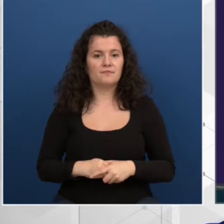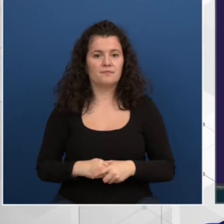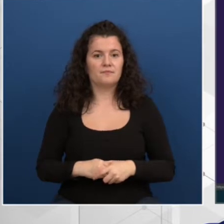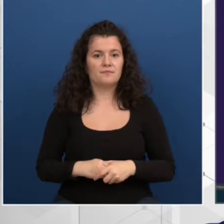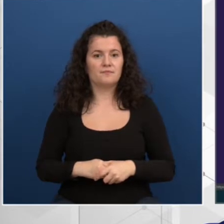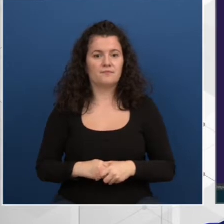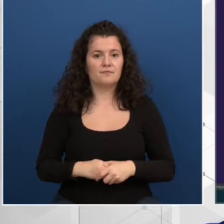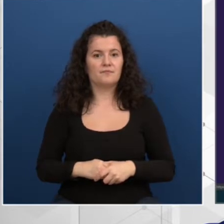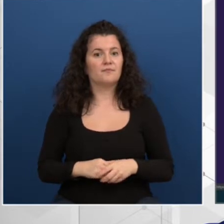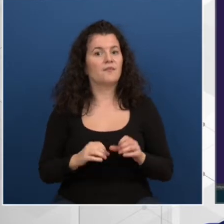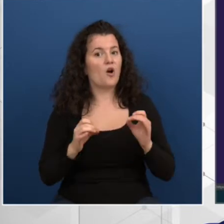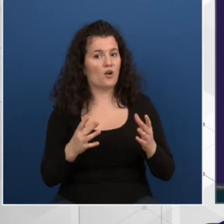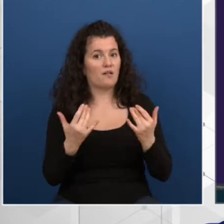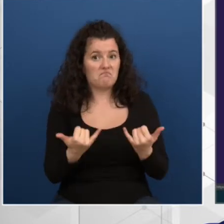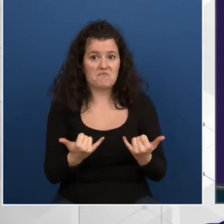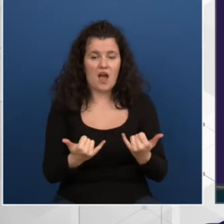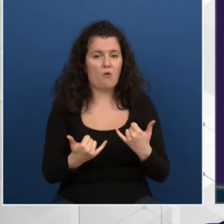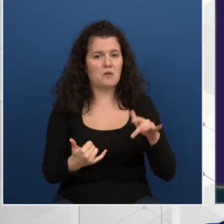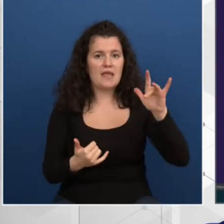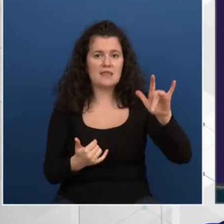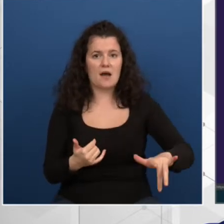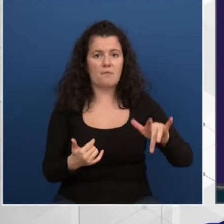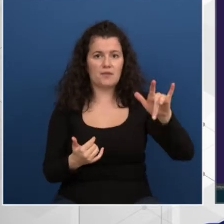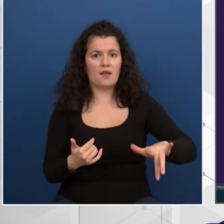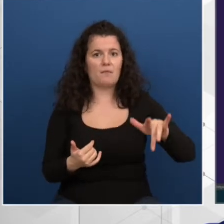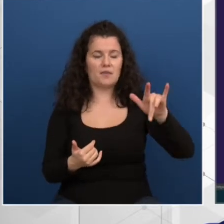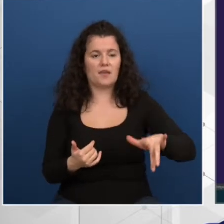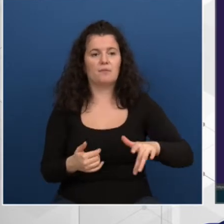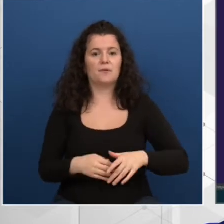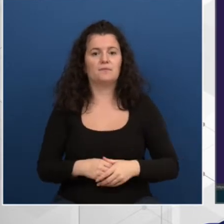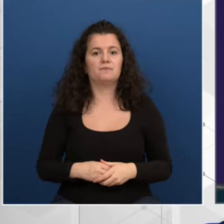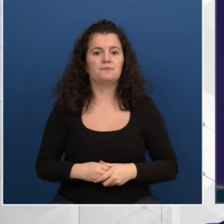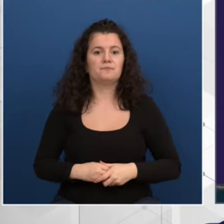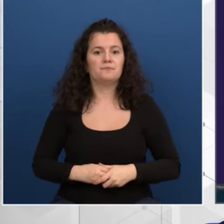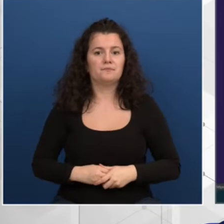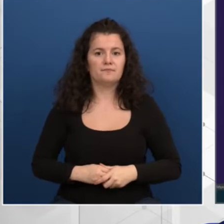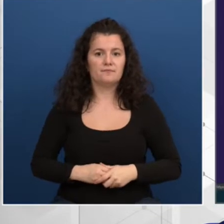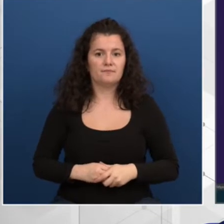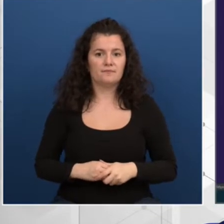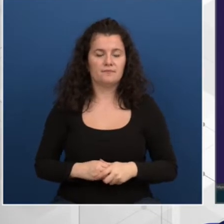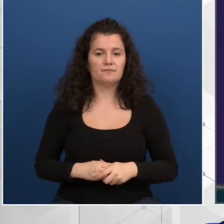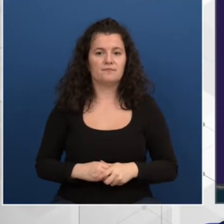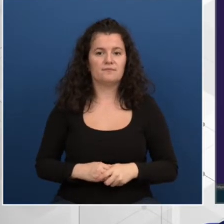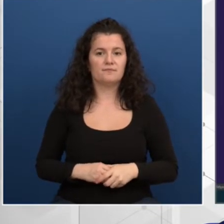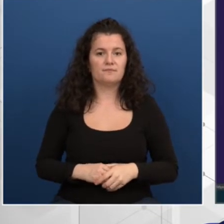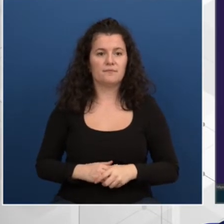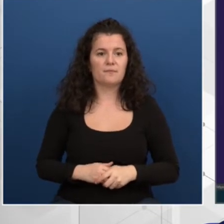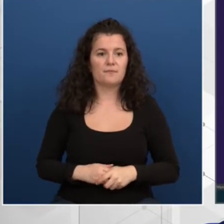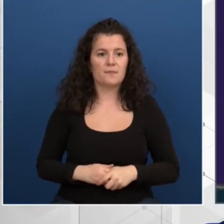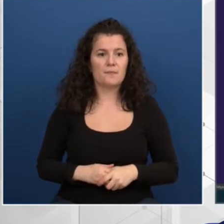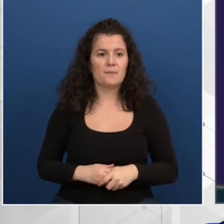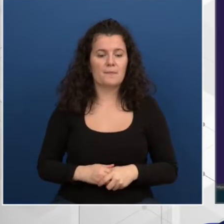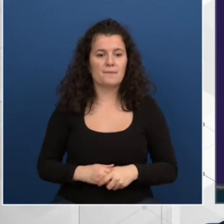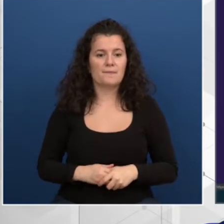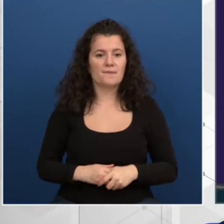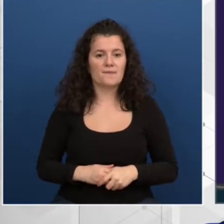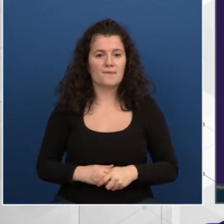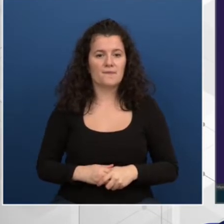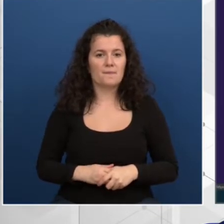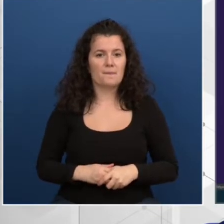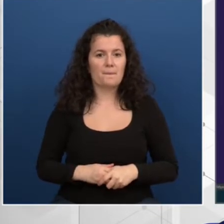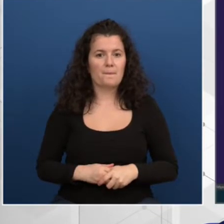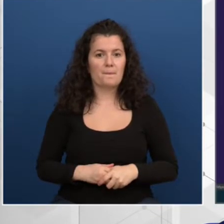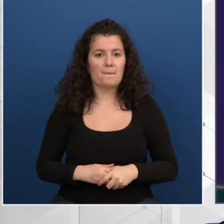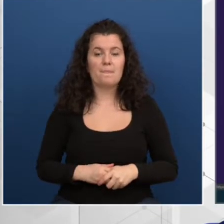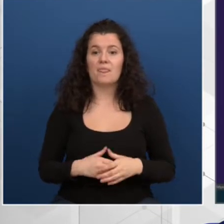start hitting the tab button. Okay, so every time that I hit the